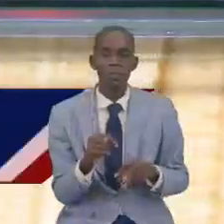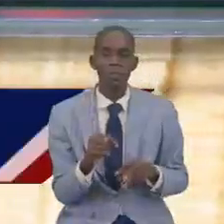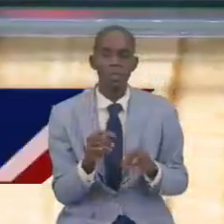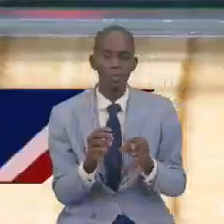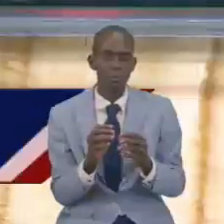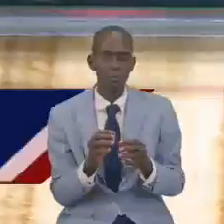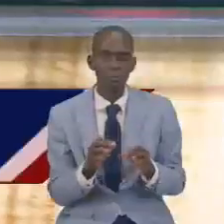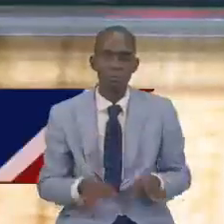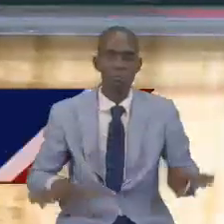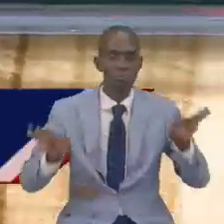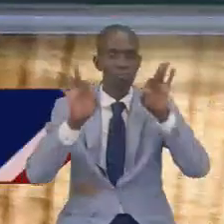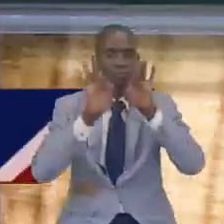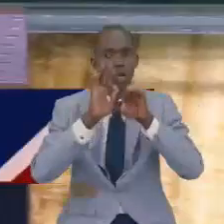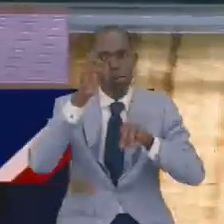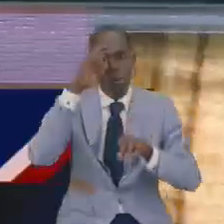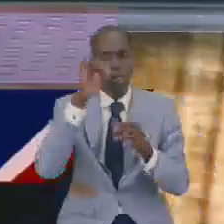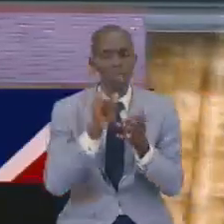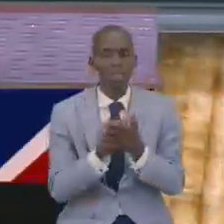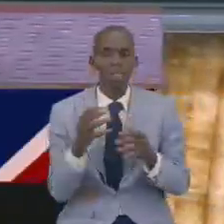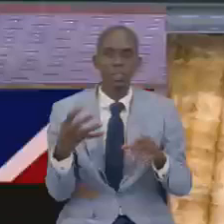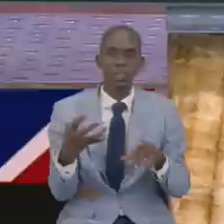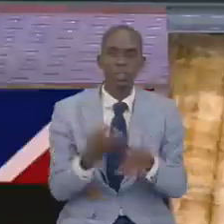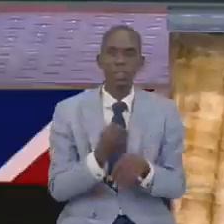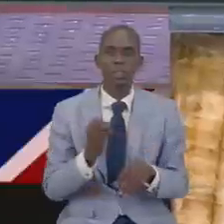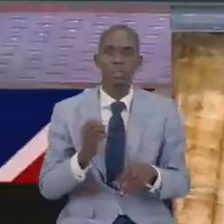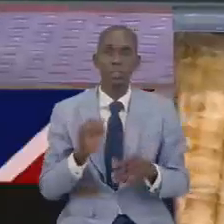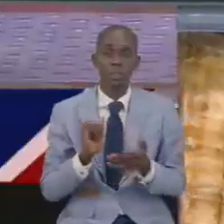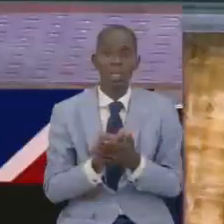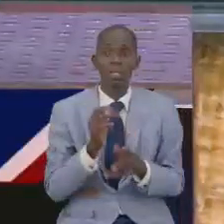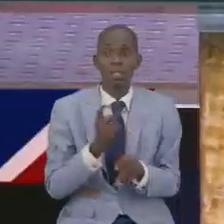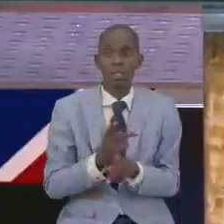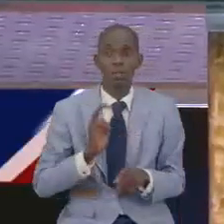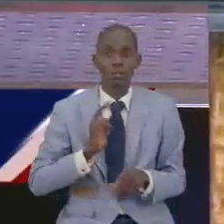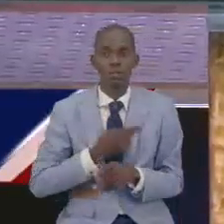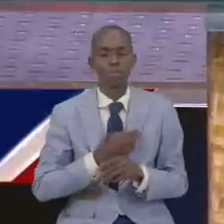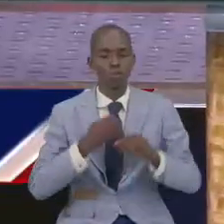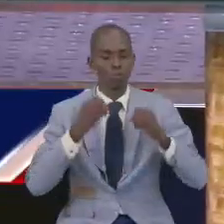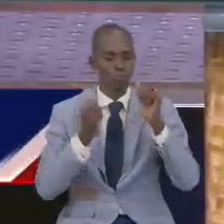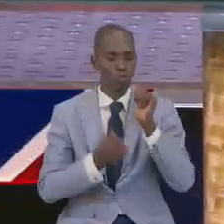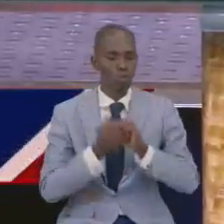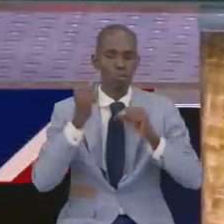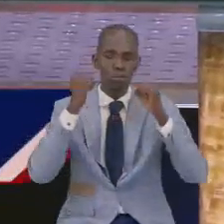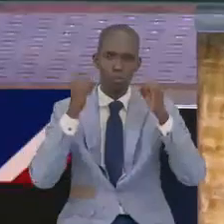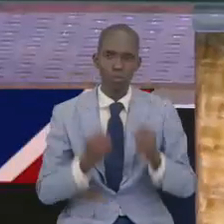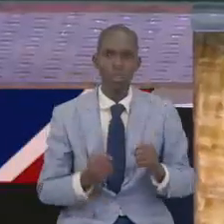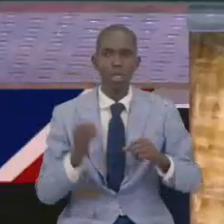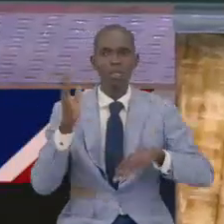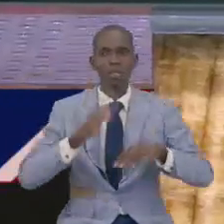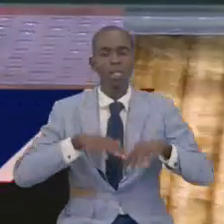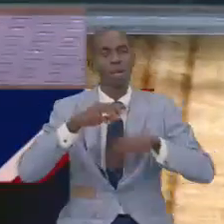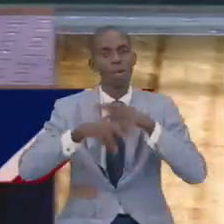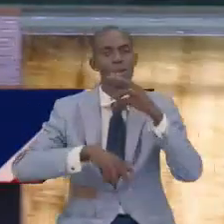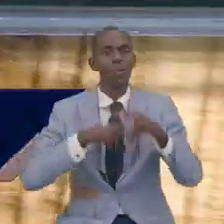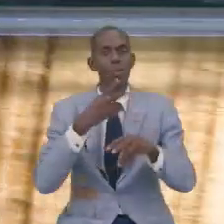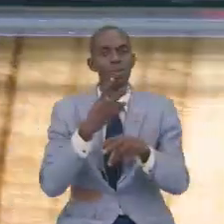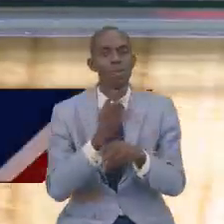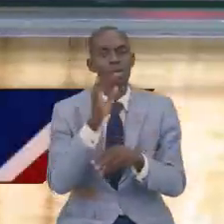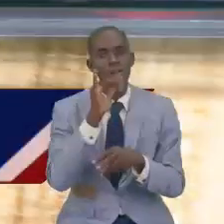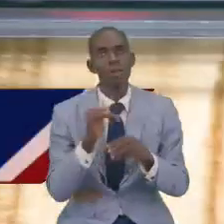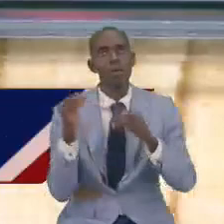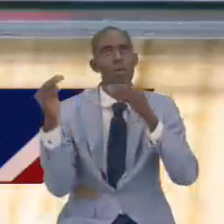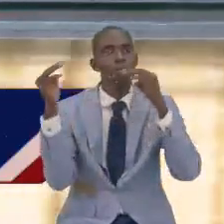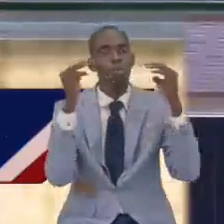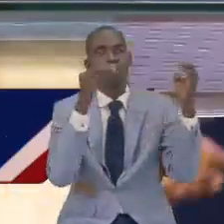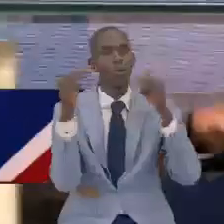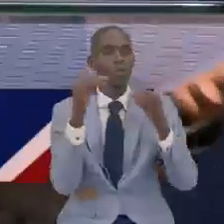that maintains us stronger than worldly warriors. Look at that verse 17 again of